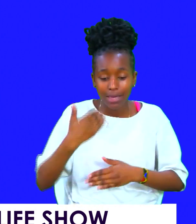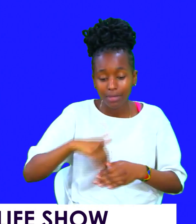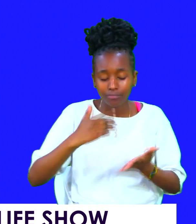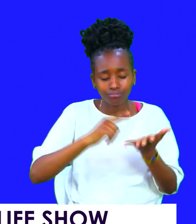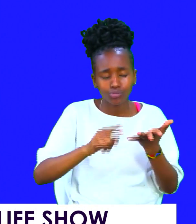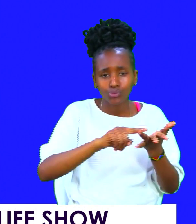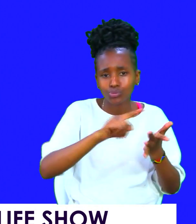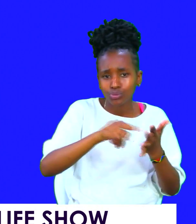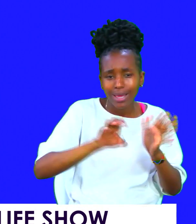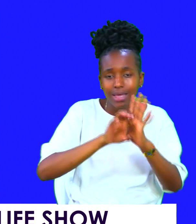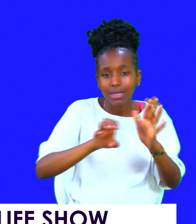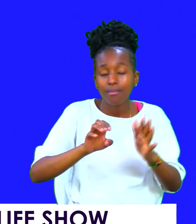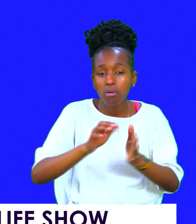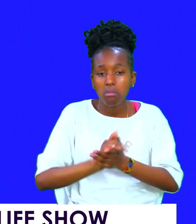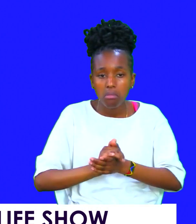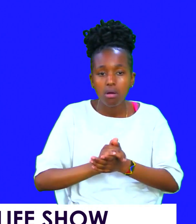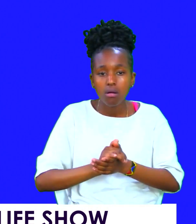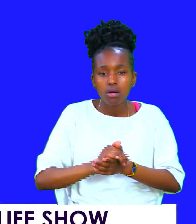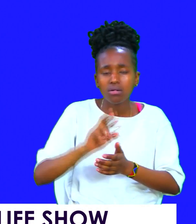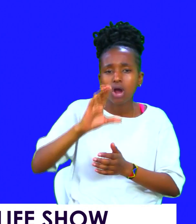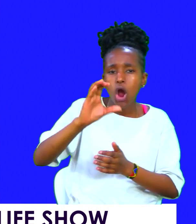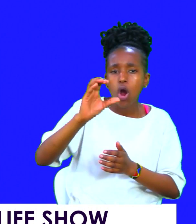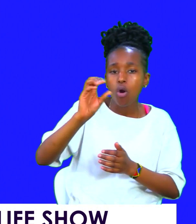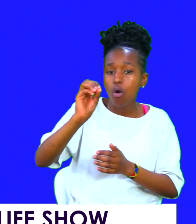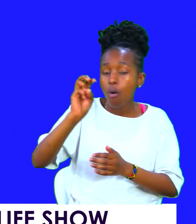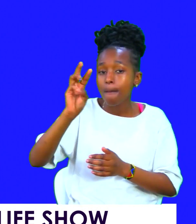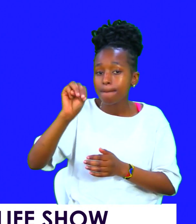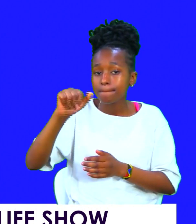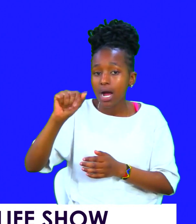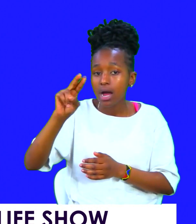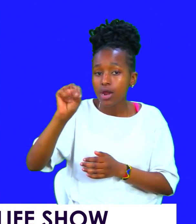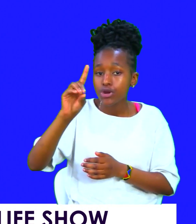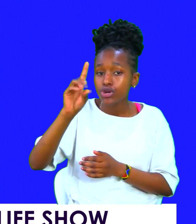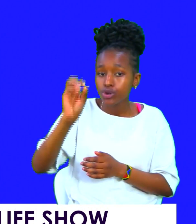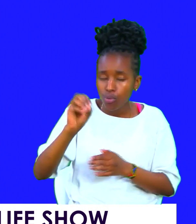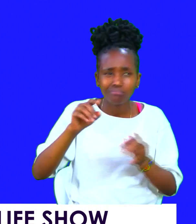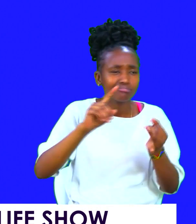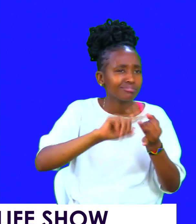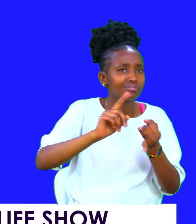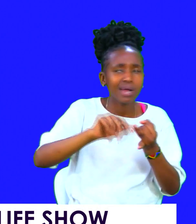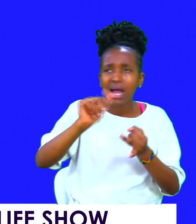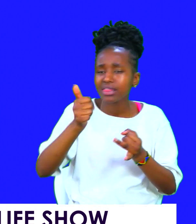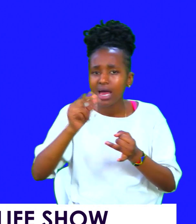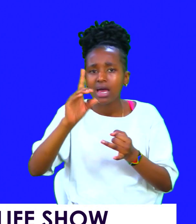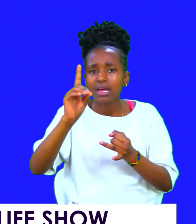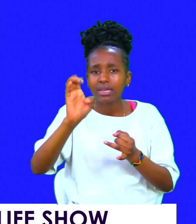People like the Royal Commandos in the UK and Delta Force in the US and